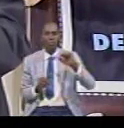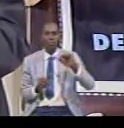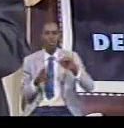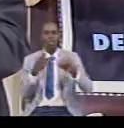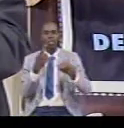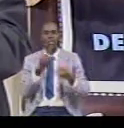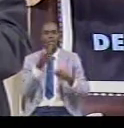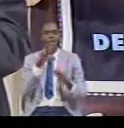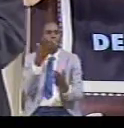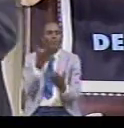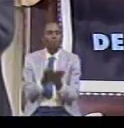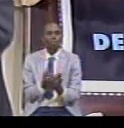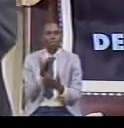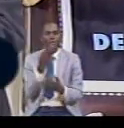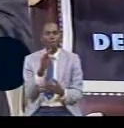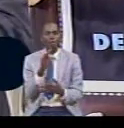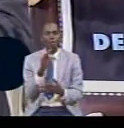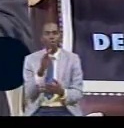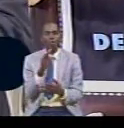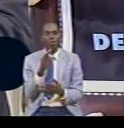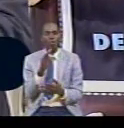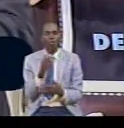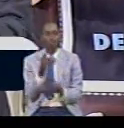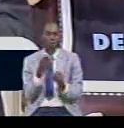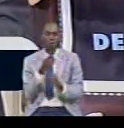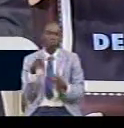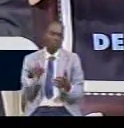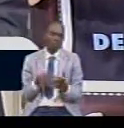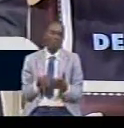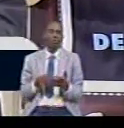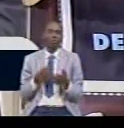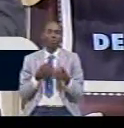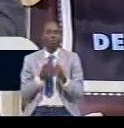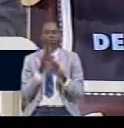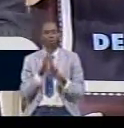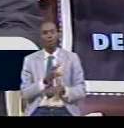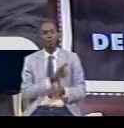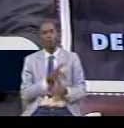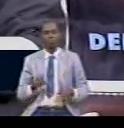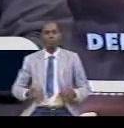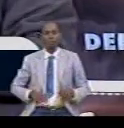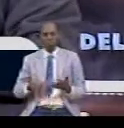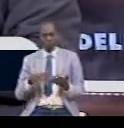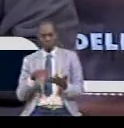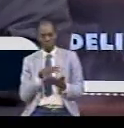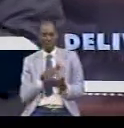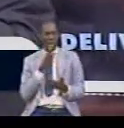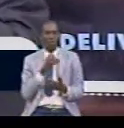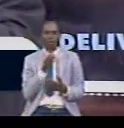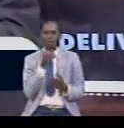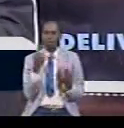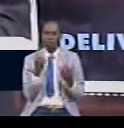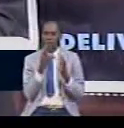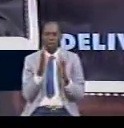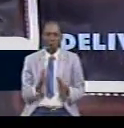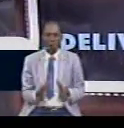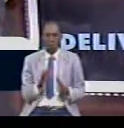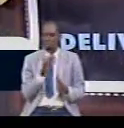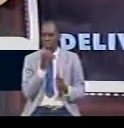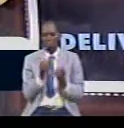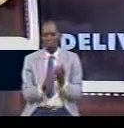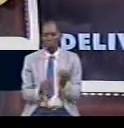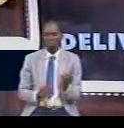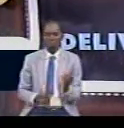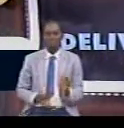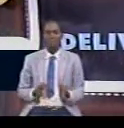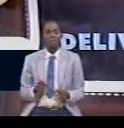of the salvation of these followers of Christ. These were not sinners anymore, not even backsliders. These